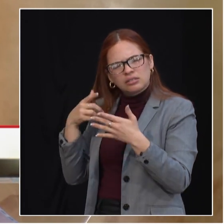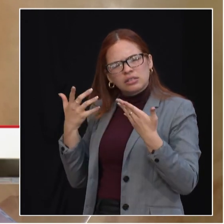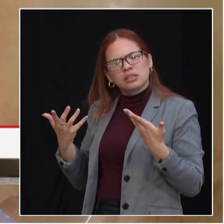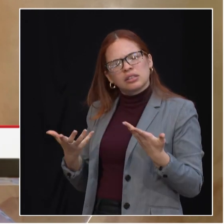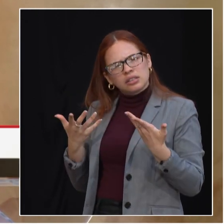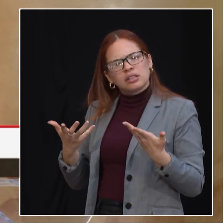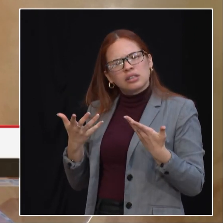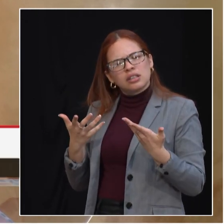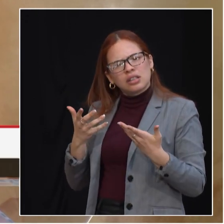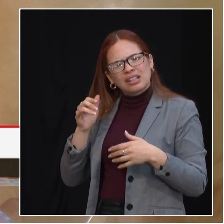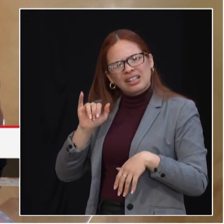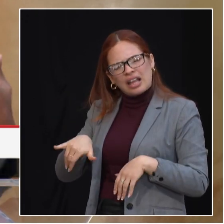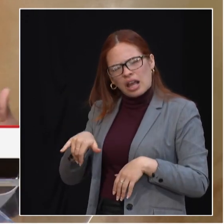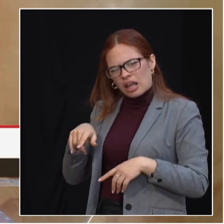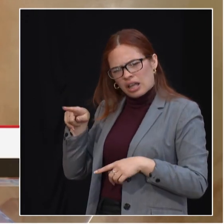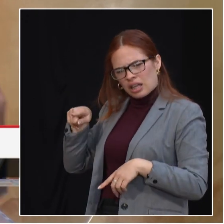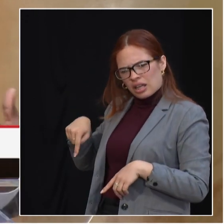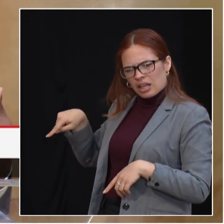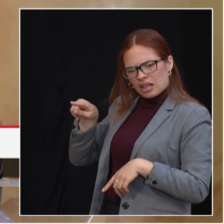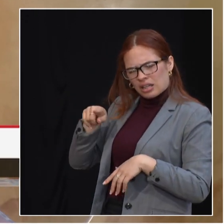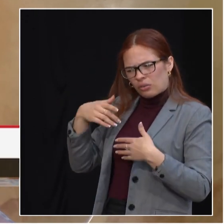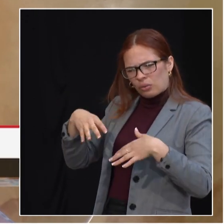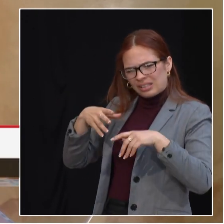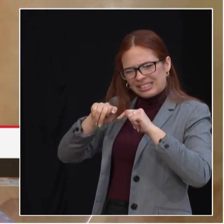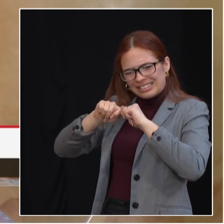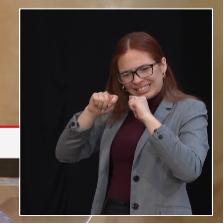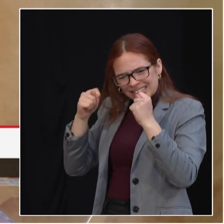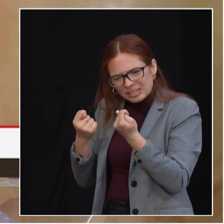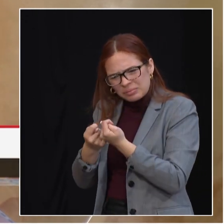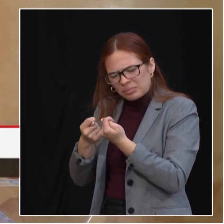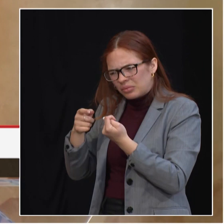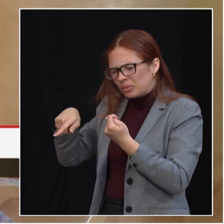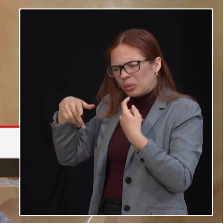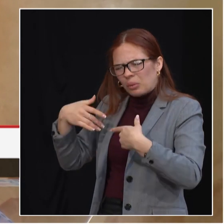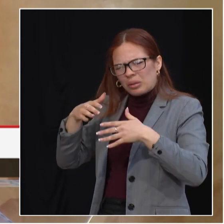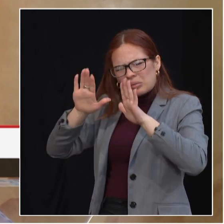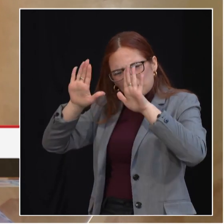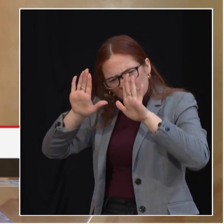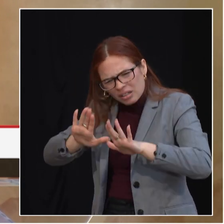all the teams who've had an amazing and remarkable run had in common?